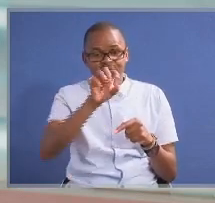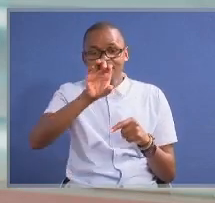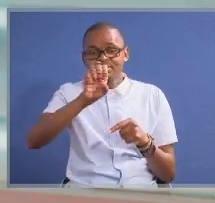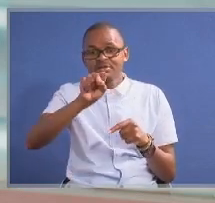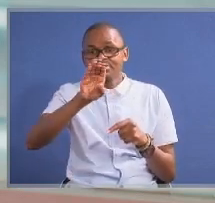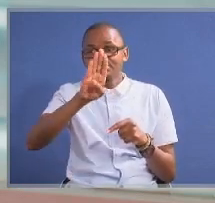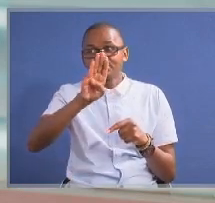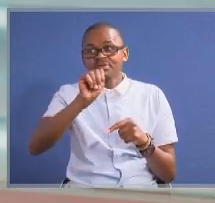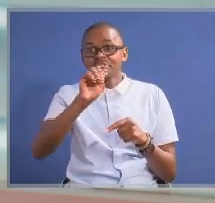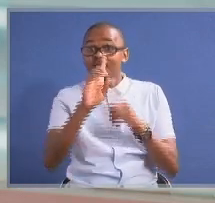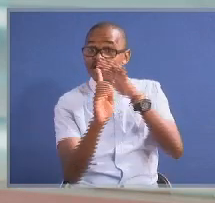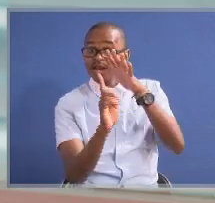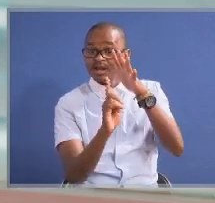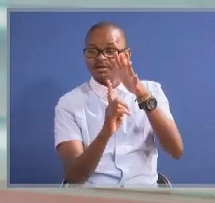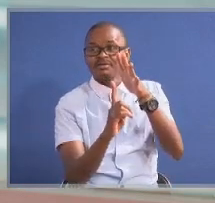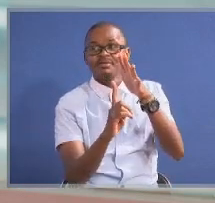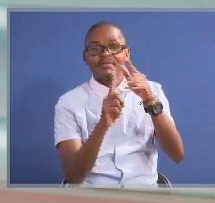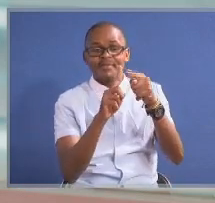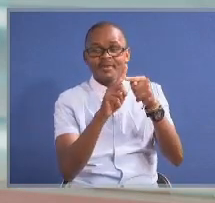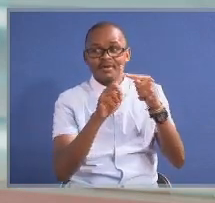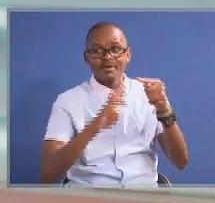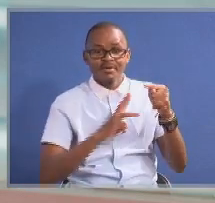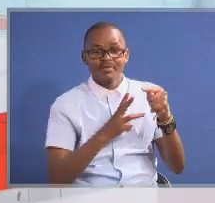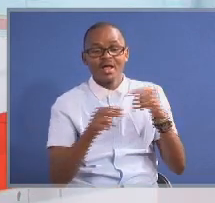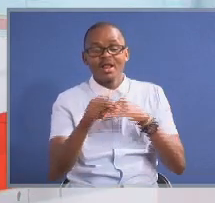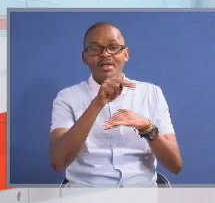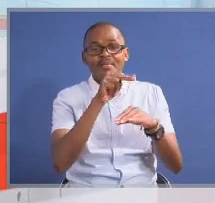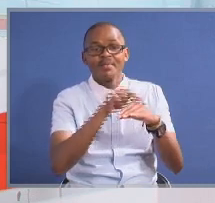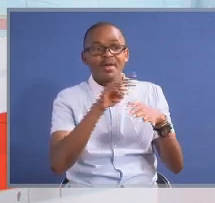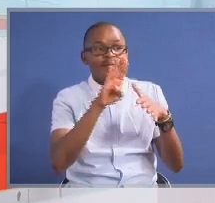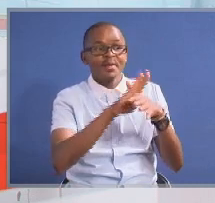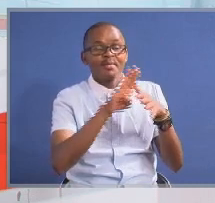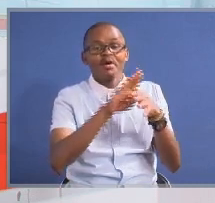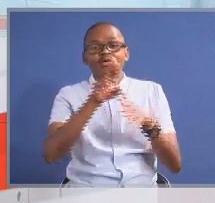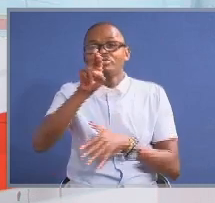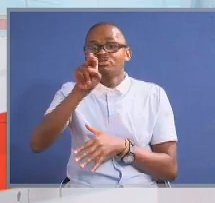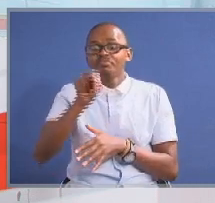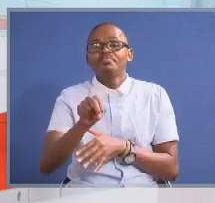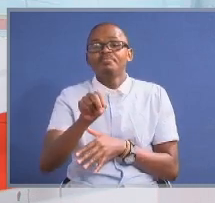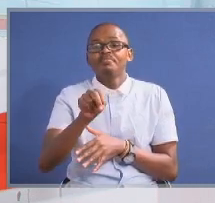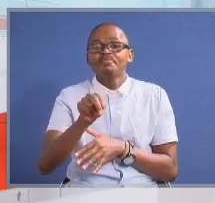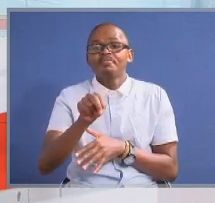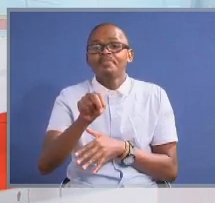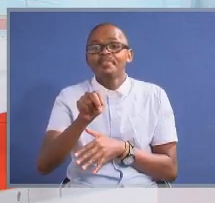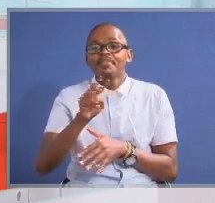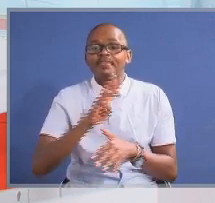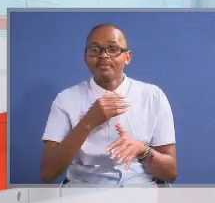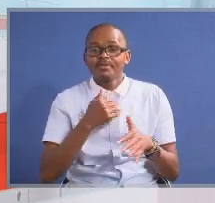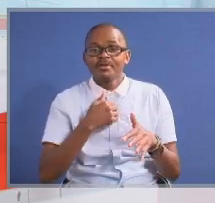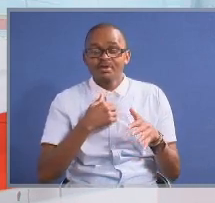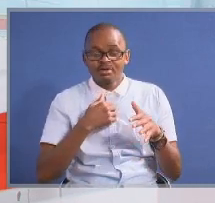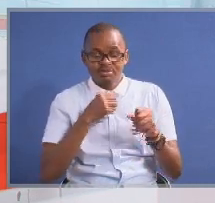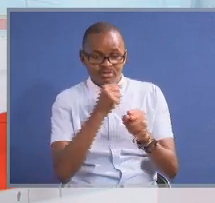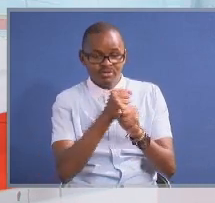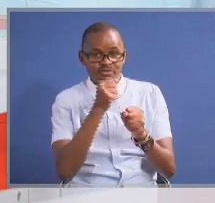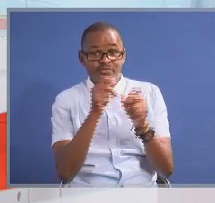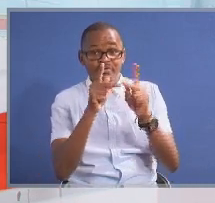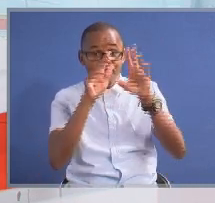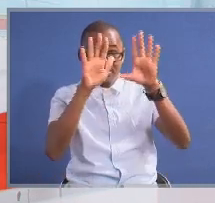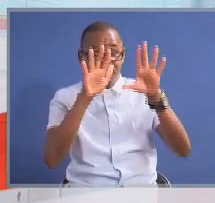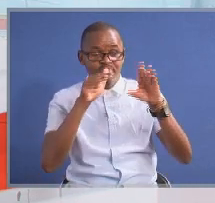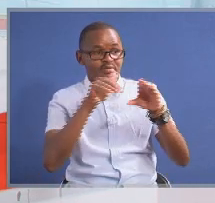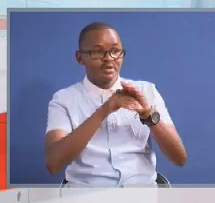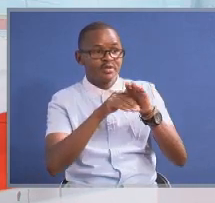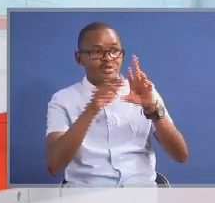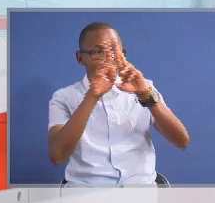of Nairobi. But we are a nation. We are a member of the United Nations. And we are playing a very important role